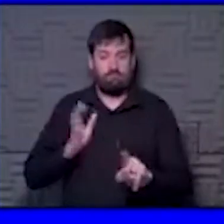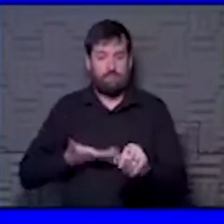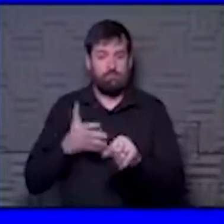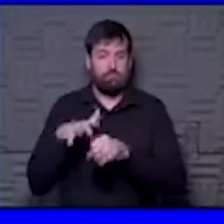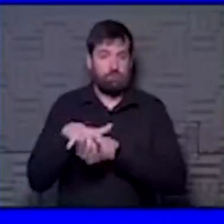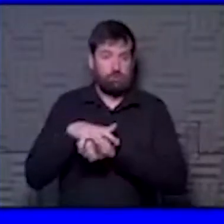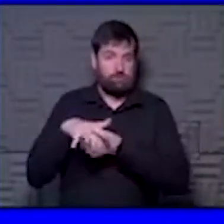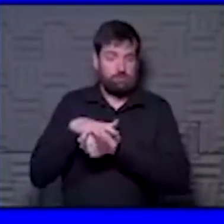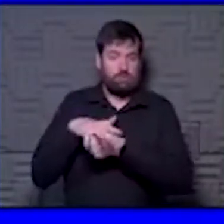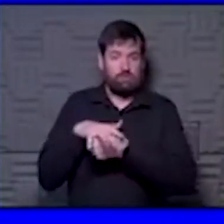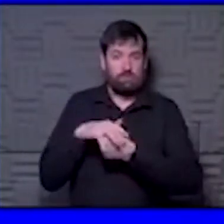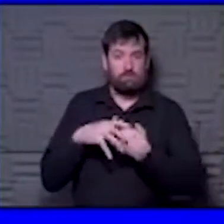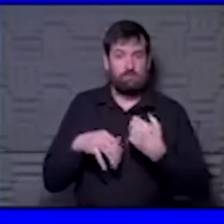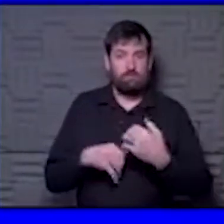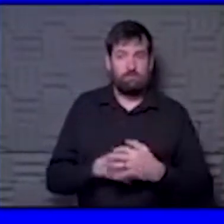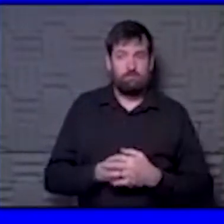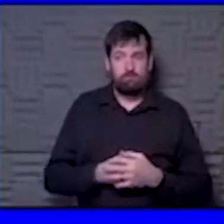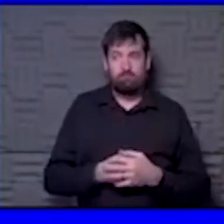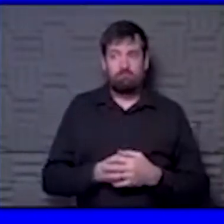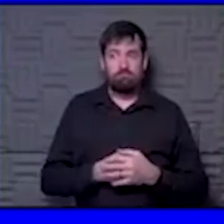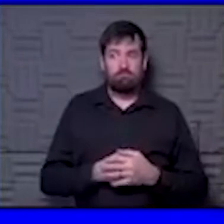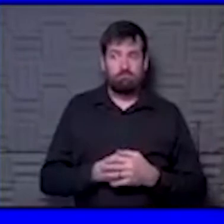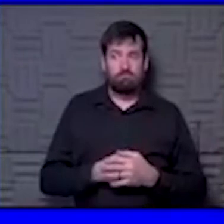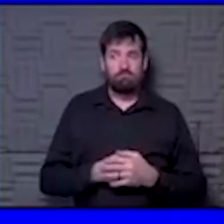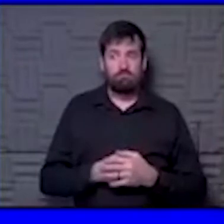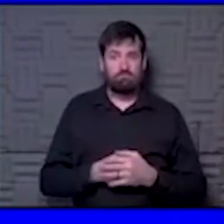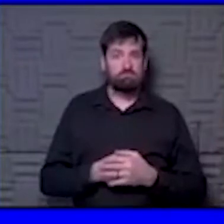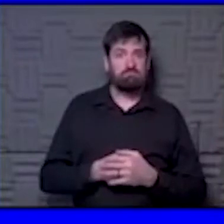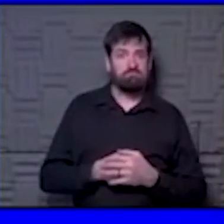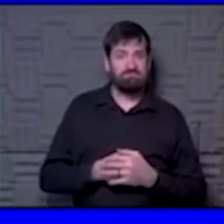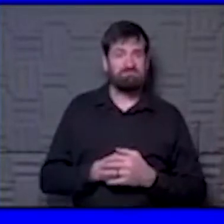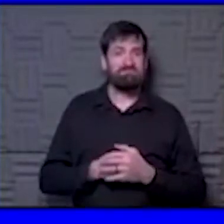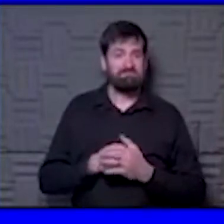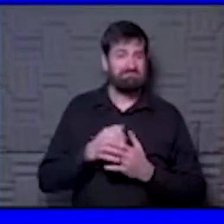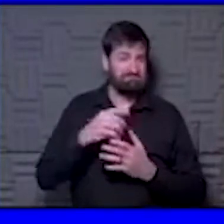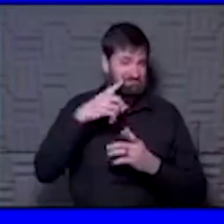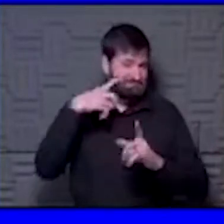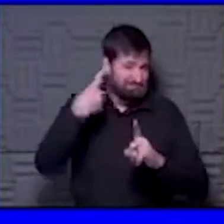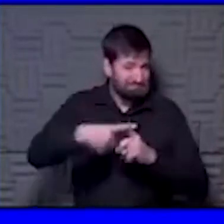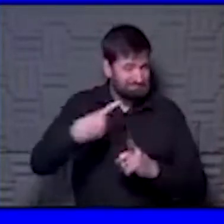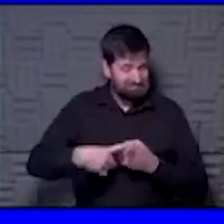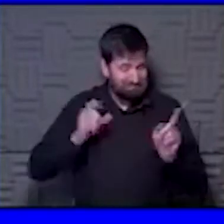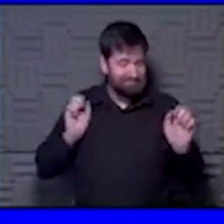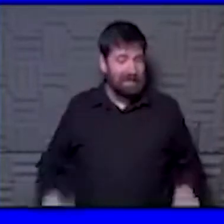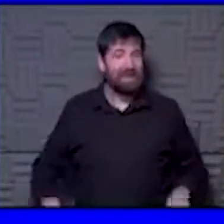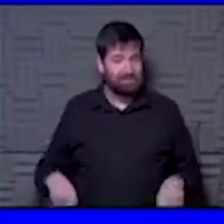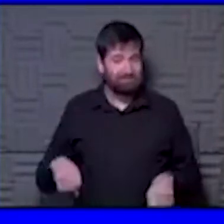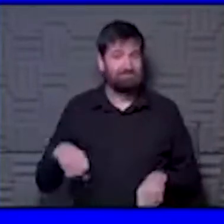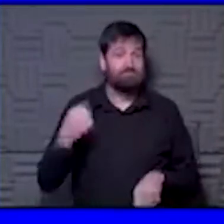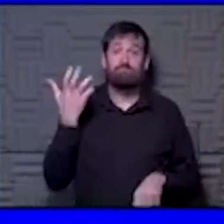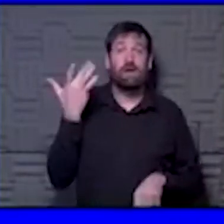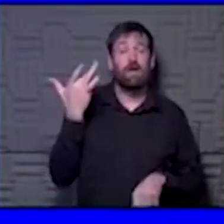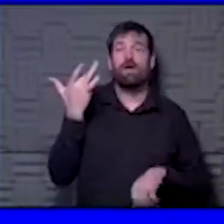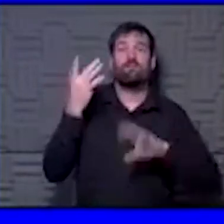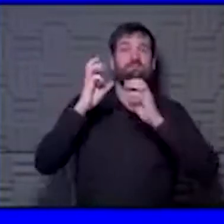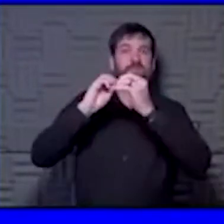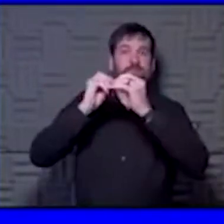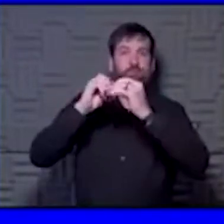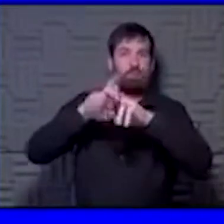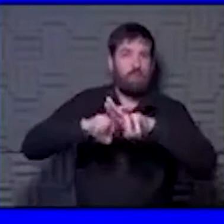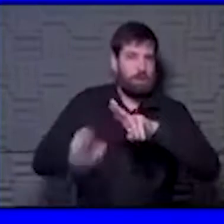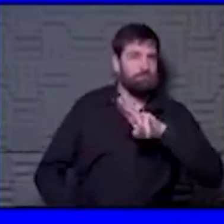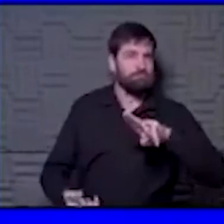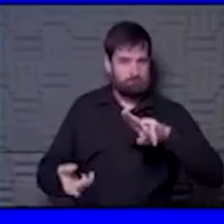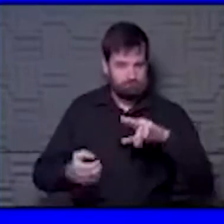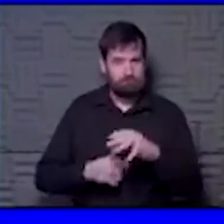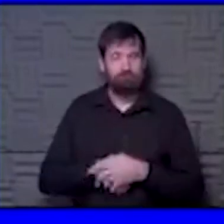region, I think we have some room to be optimistic. Yeah. Because the numbers are dropping. It was a Merry Christmas present, huh?